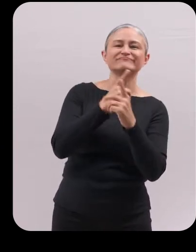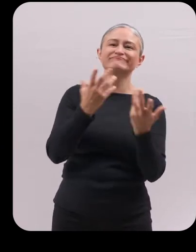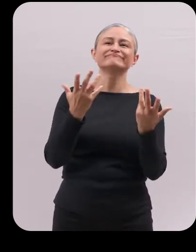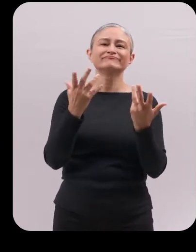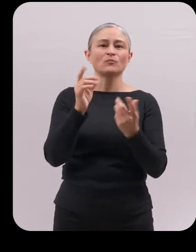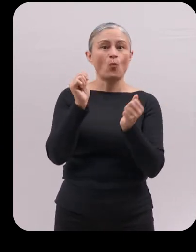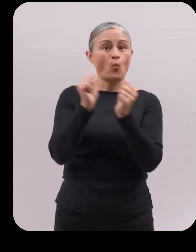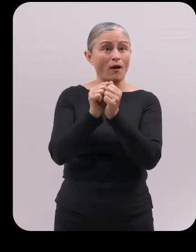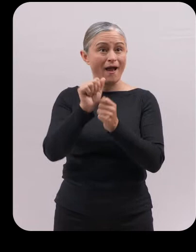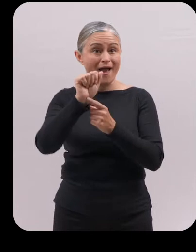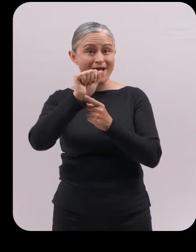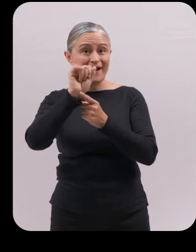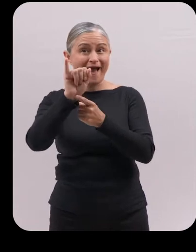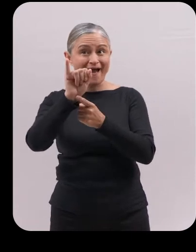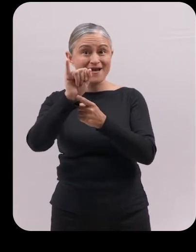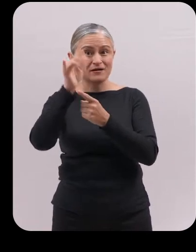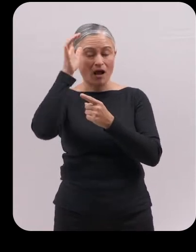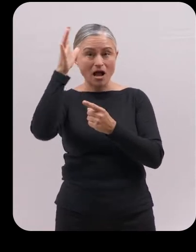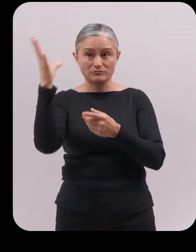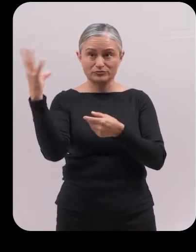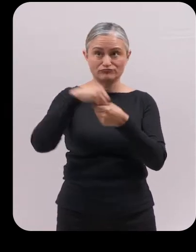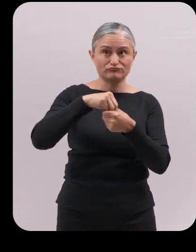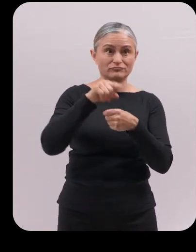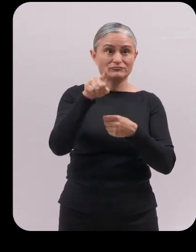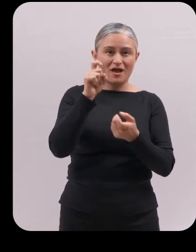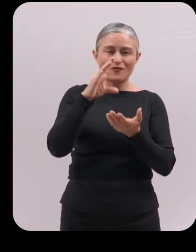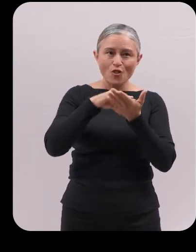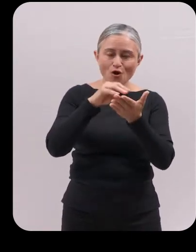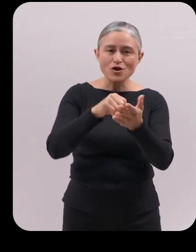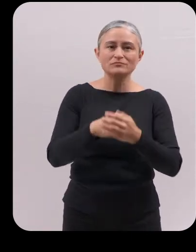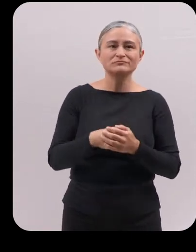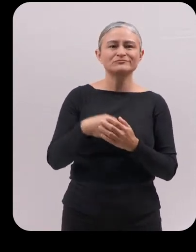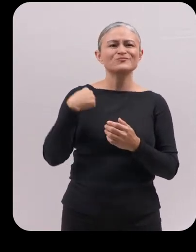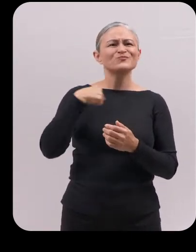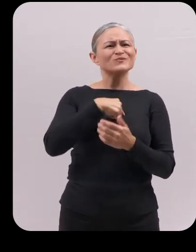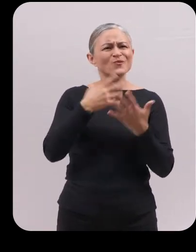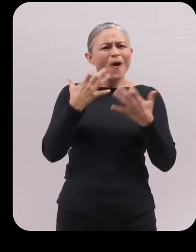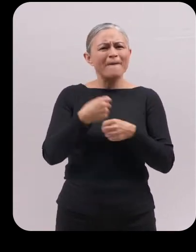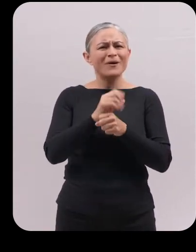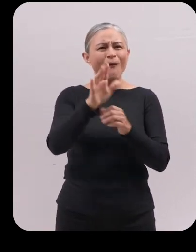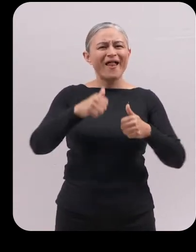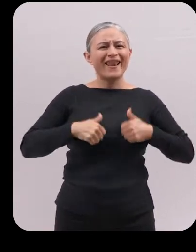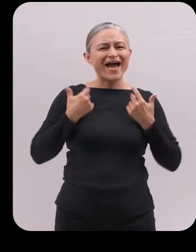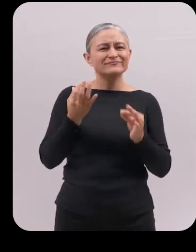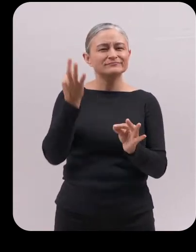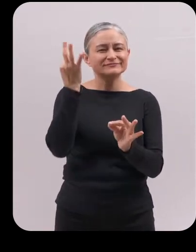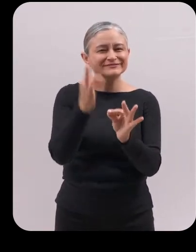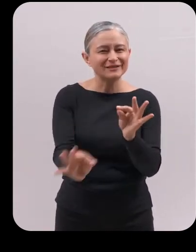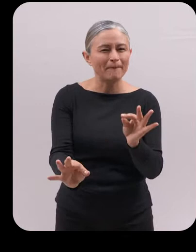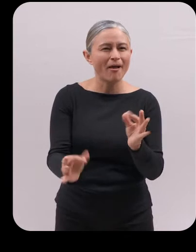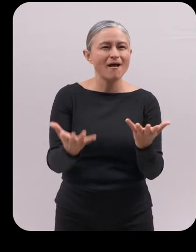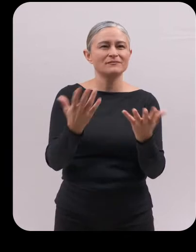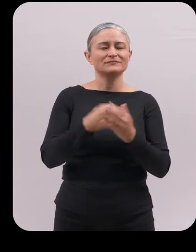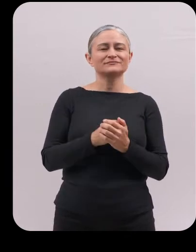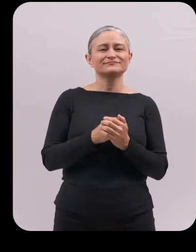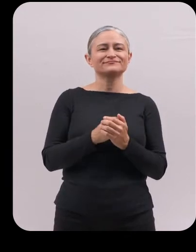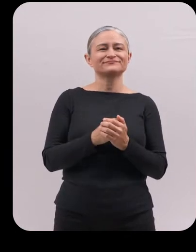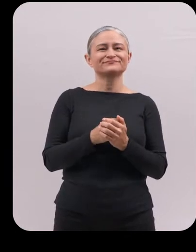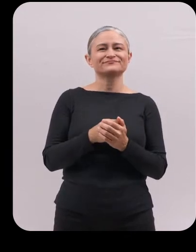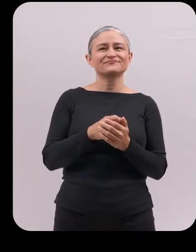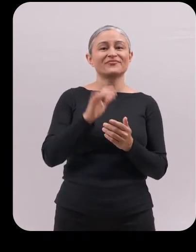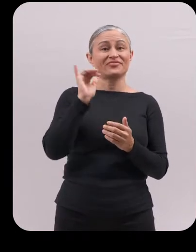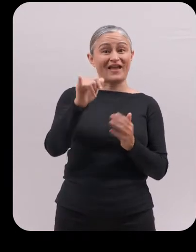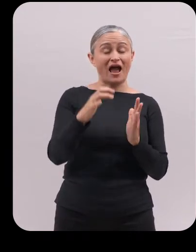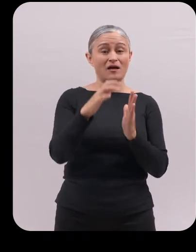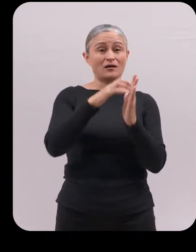so many different AI concepts to learn. We want to make your lives simpler. As code